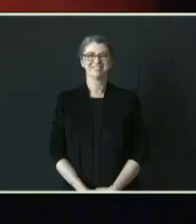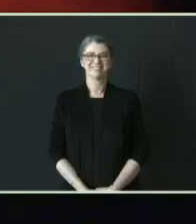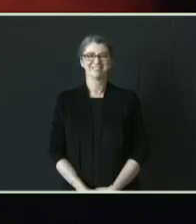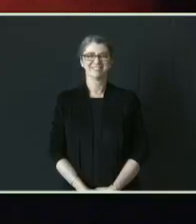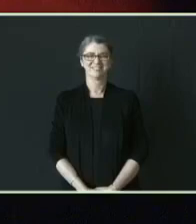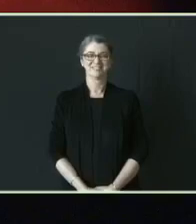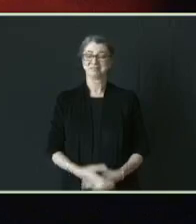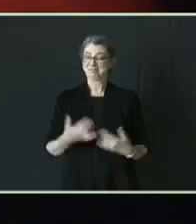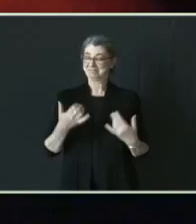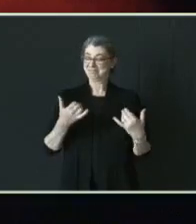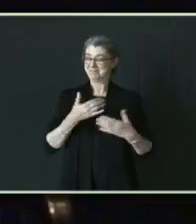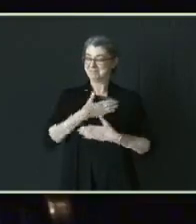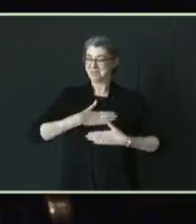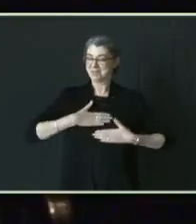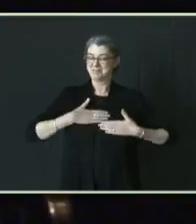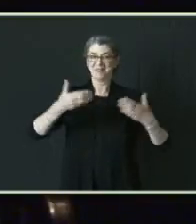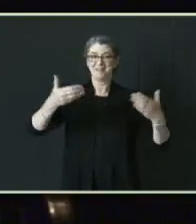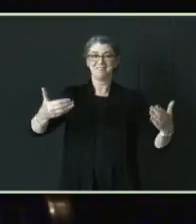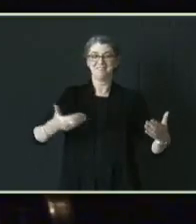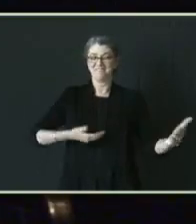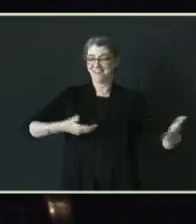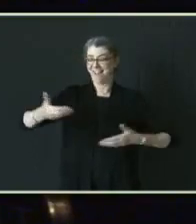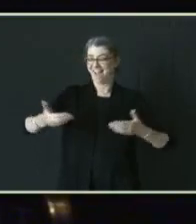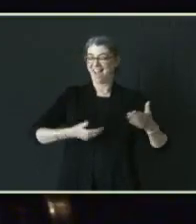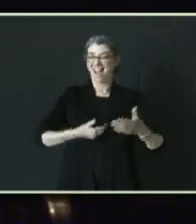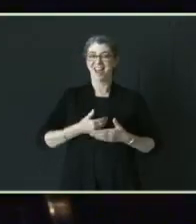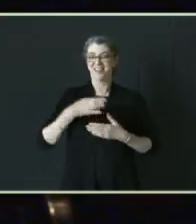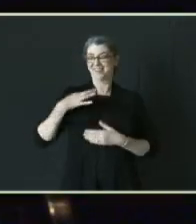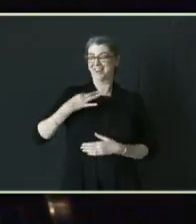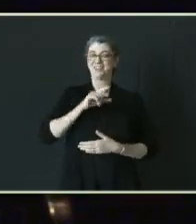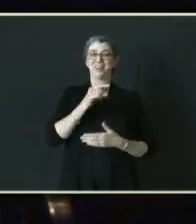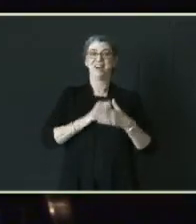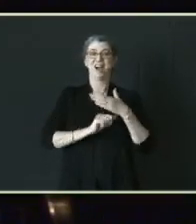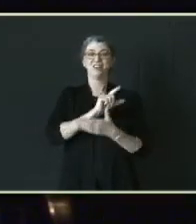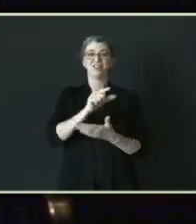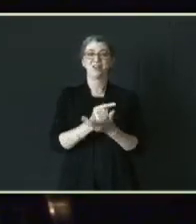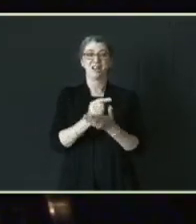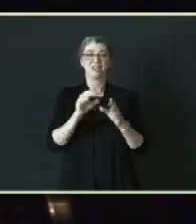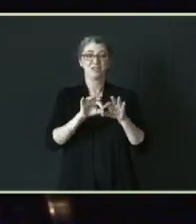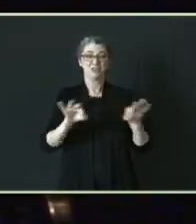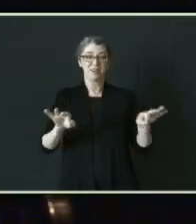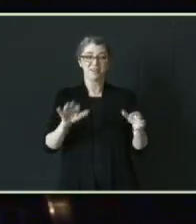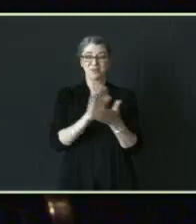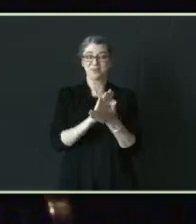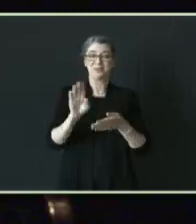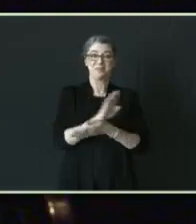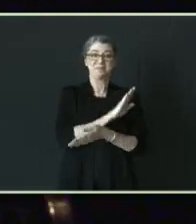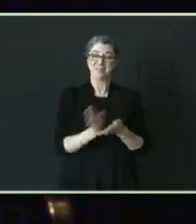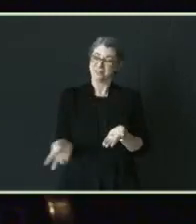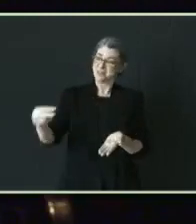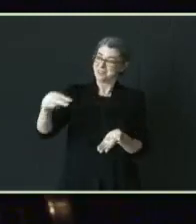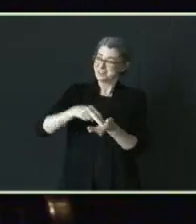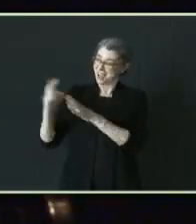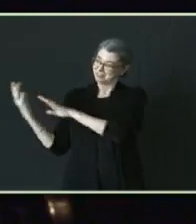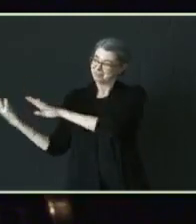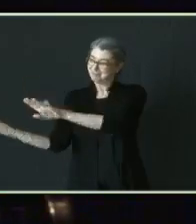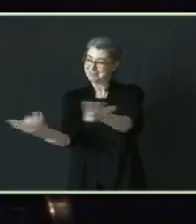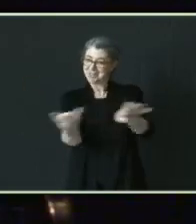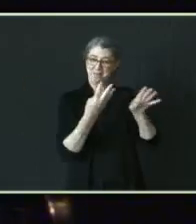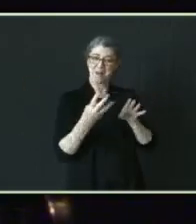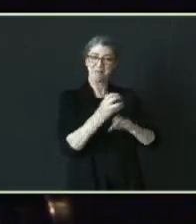This time, it's my pleasure to invite the candidates for undergraduate degrees from the School of Business to rise, approach the